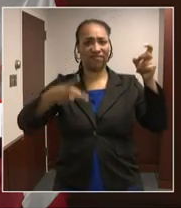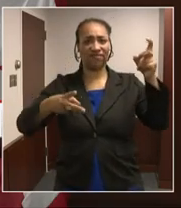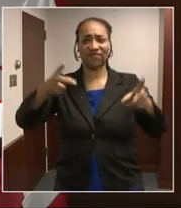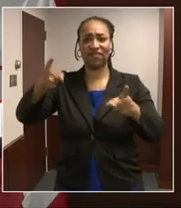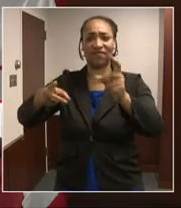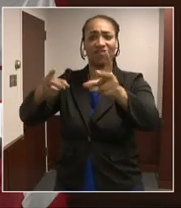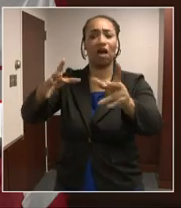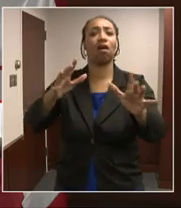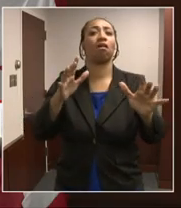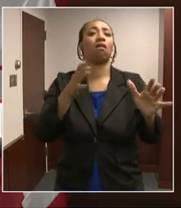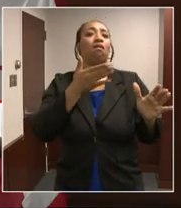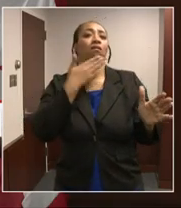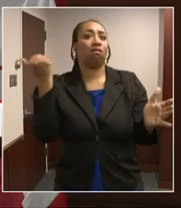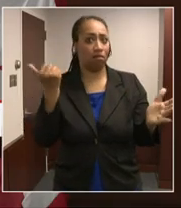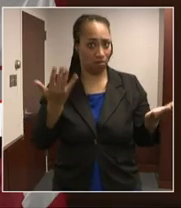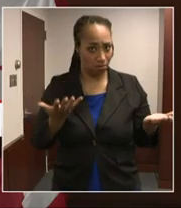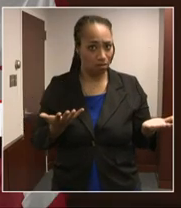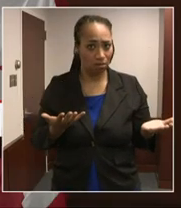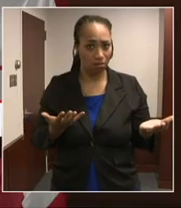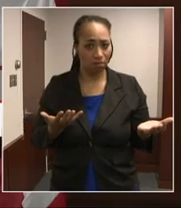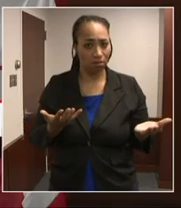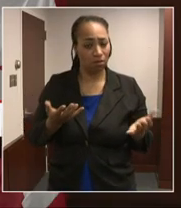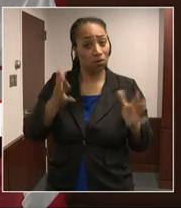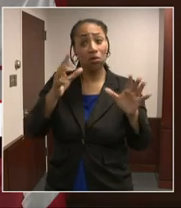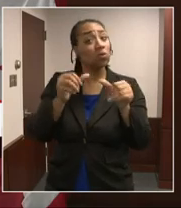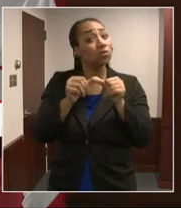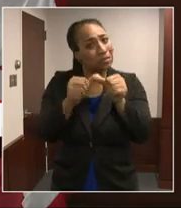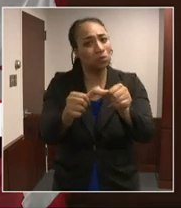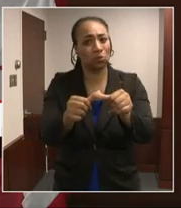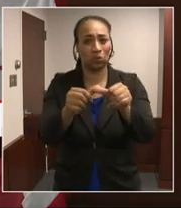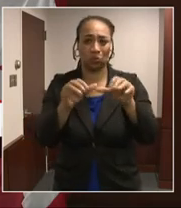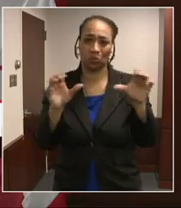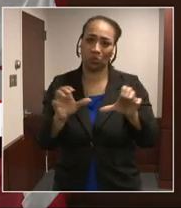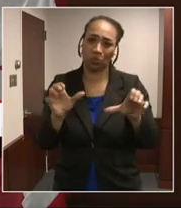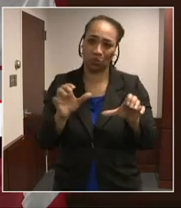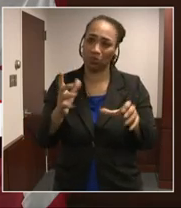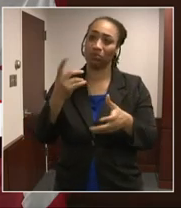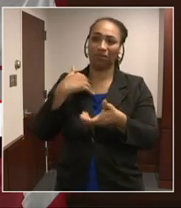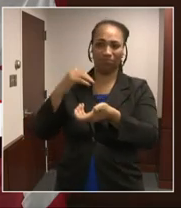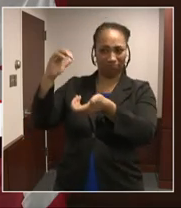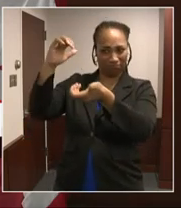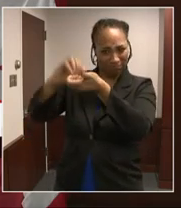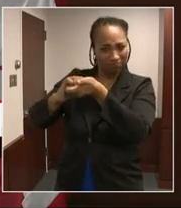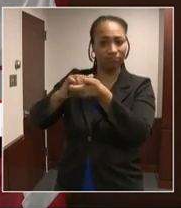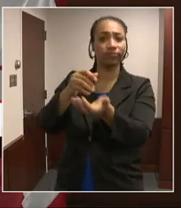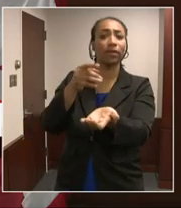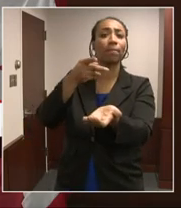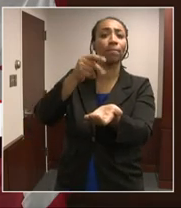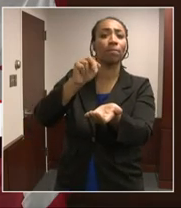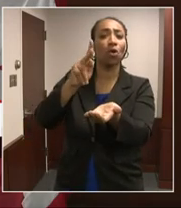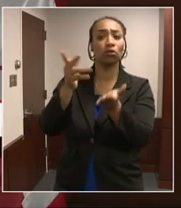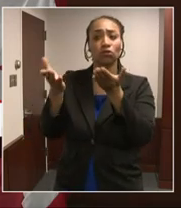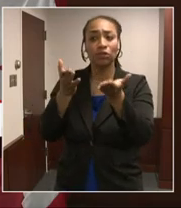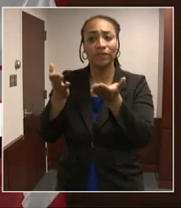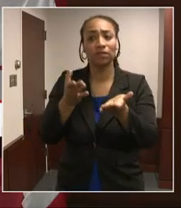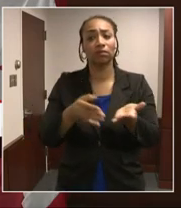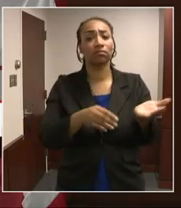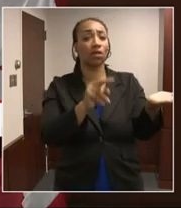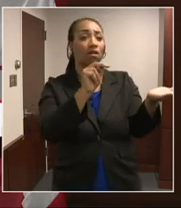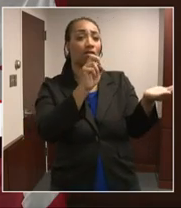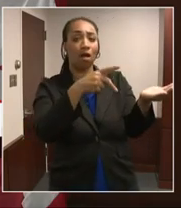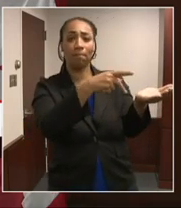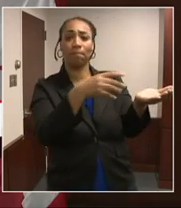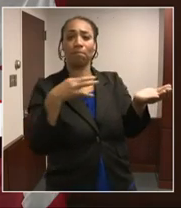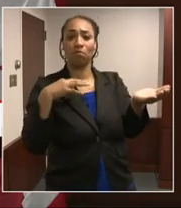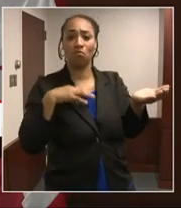working cooperatively with Park Service and our agencies and our nonprofit providers to get people into shelter.